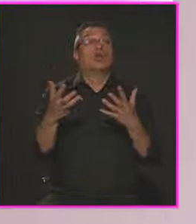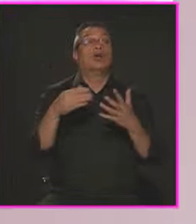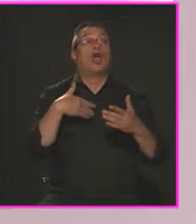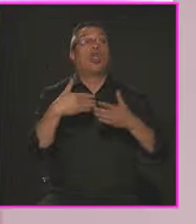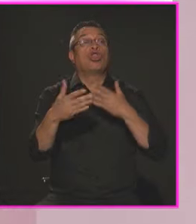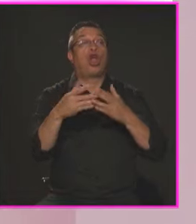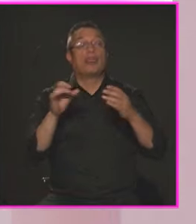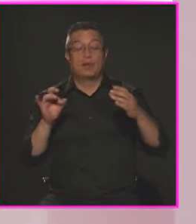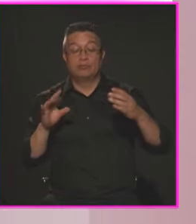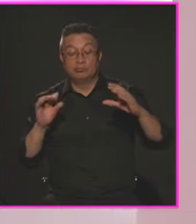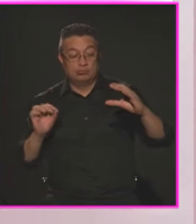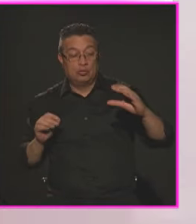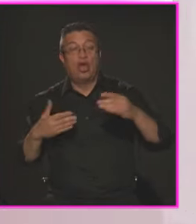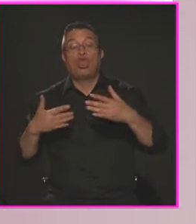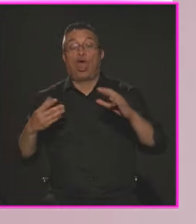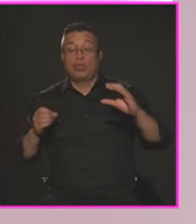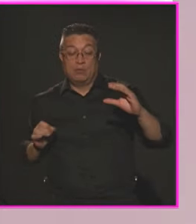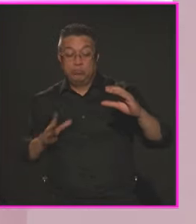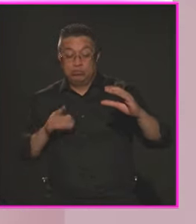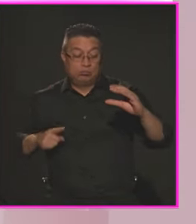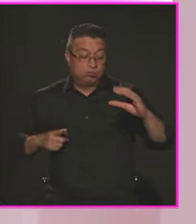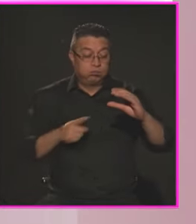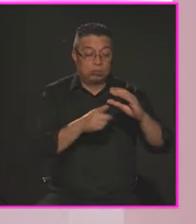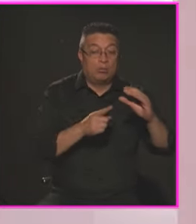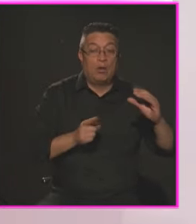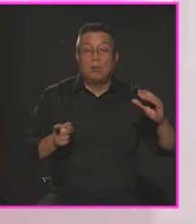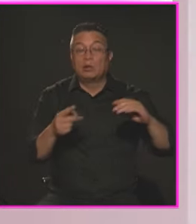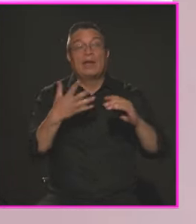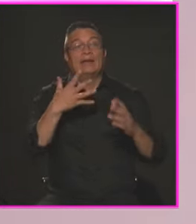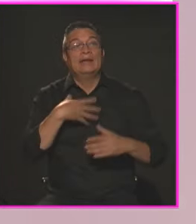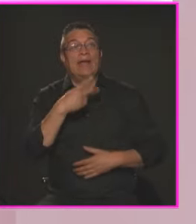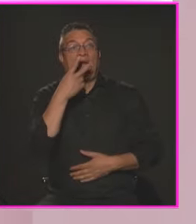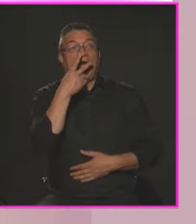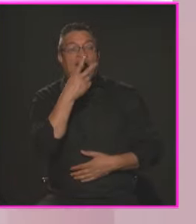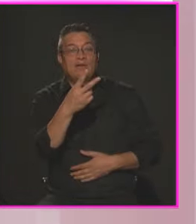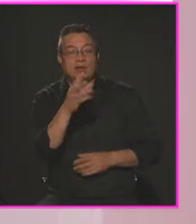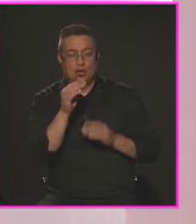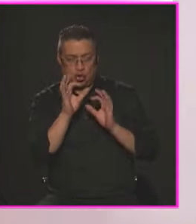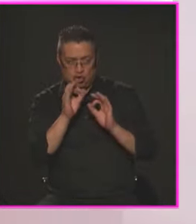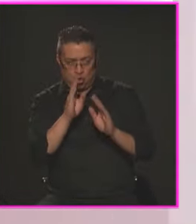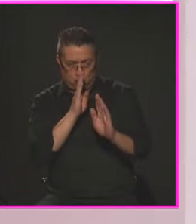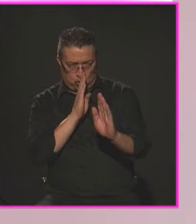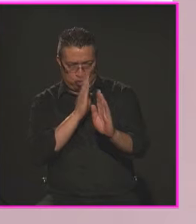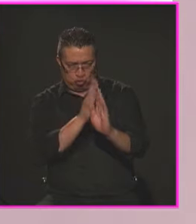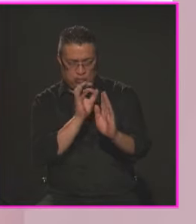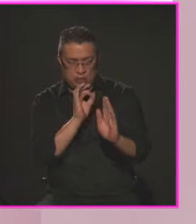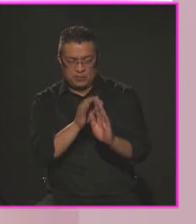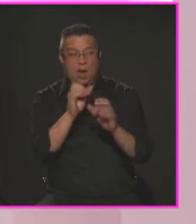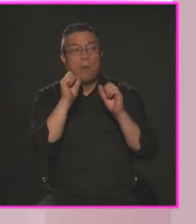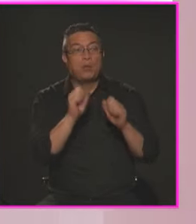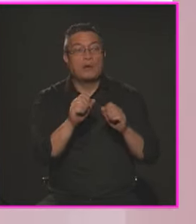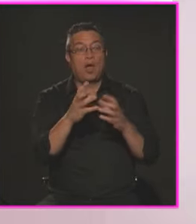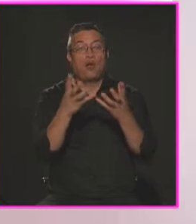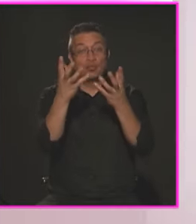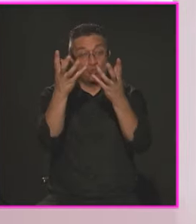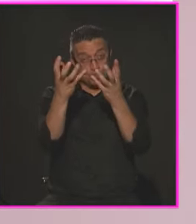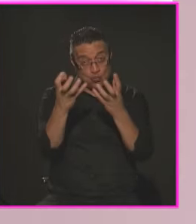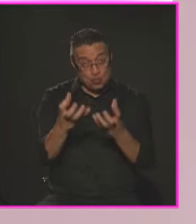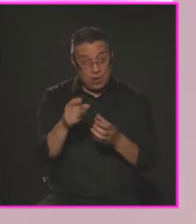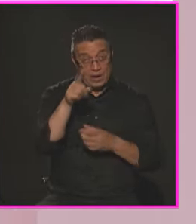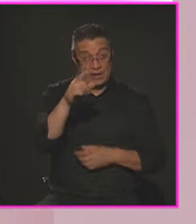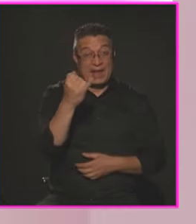what Stern and Gerlach expected to see is a continuous trace, because classically, this magnet could take the projection of the magnet